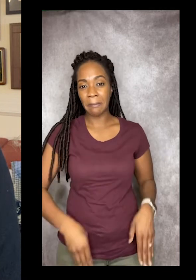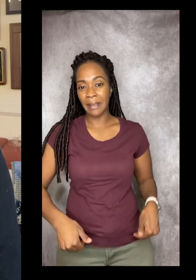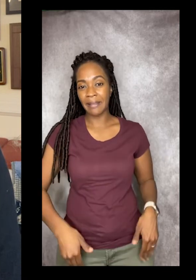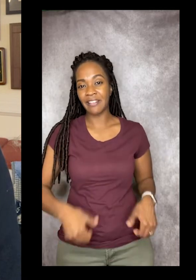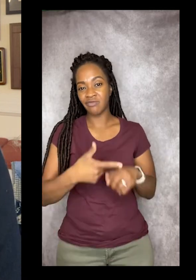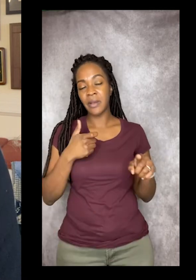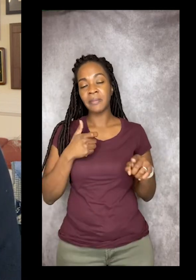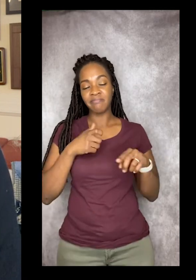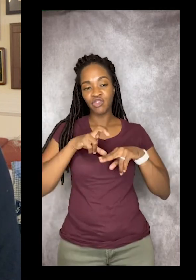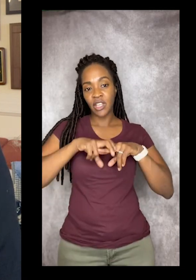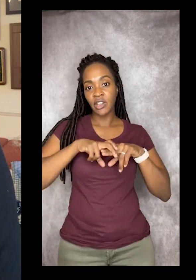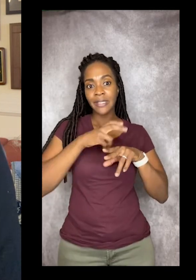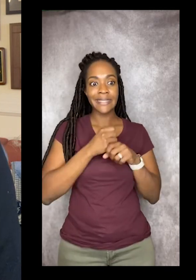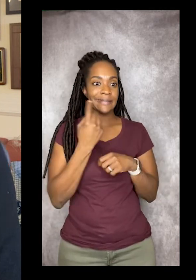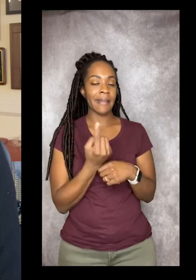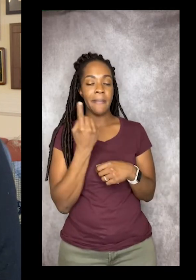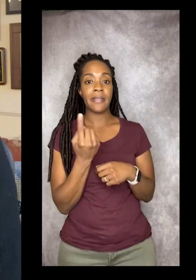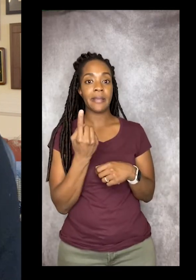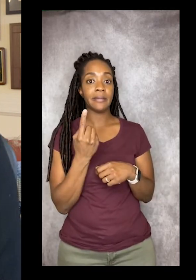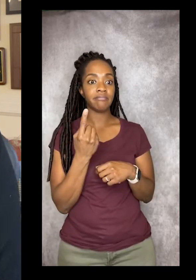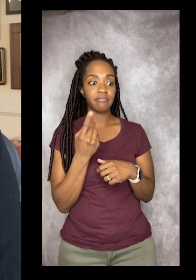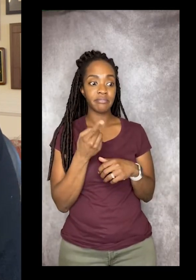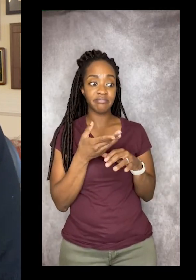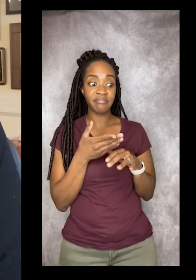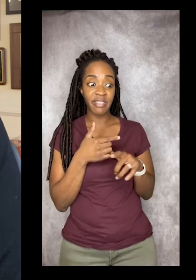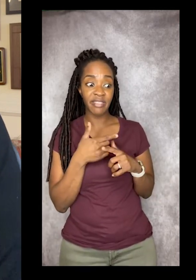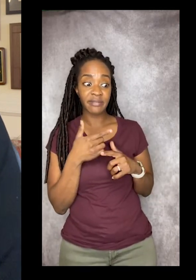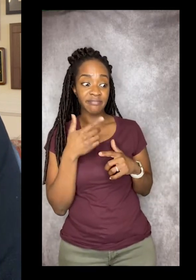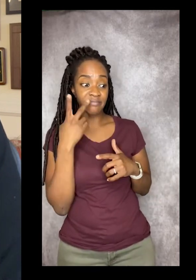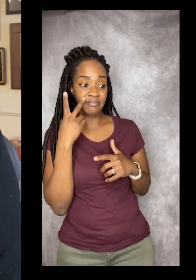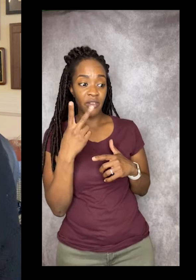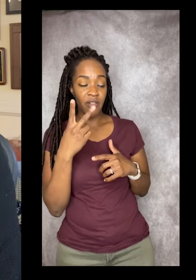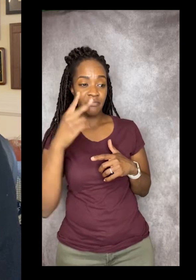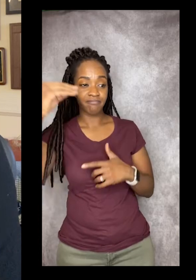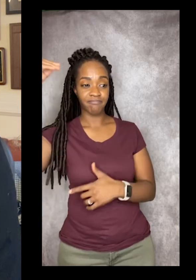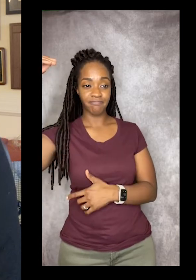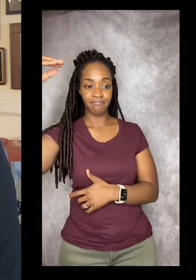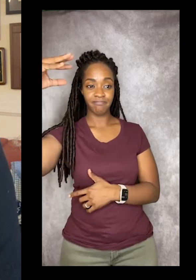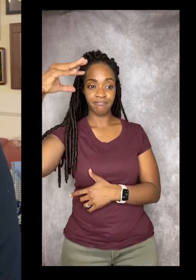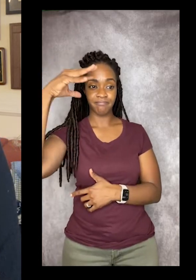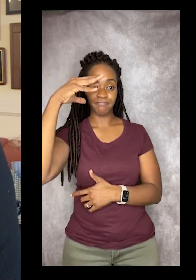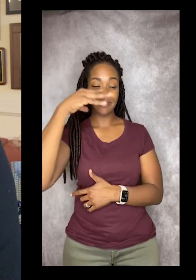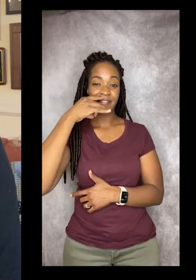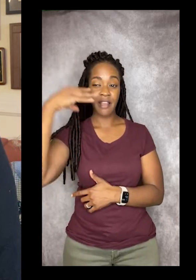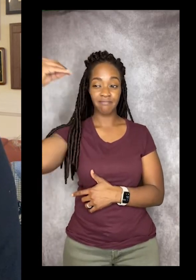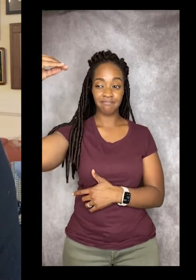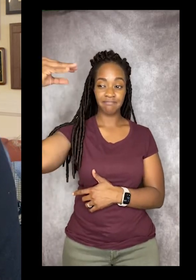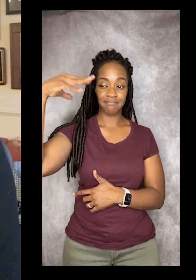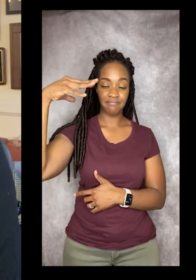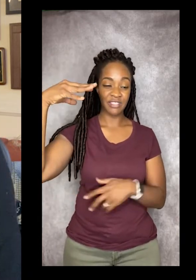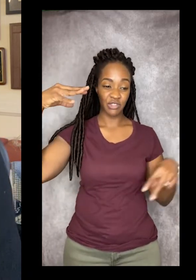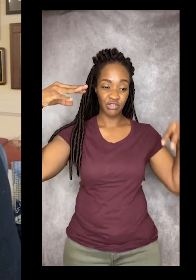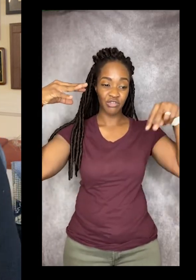Shortly afterward, Joseph saw him emerge through the light that came onto the landing from the old man's room. "Boy, you